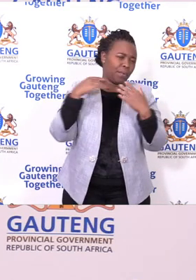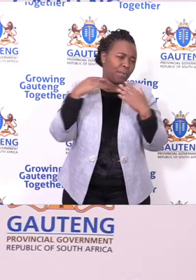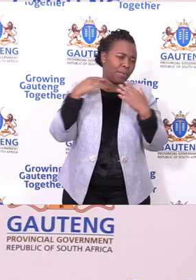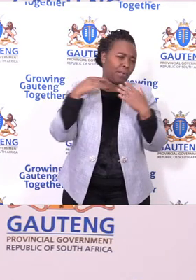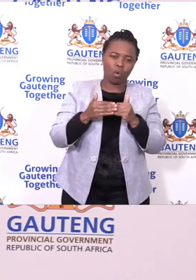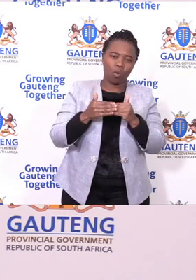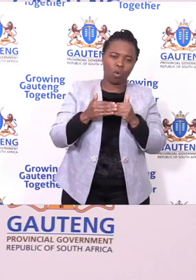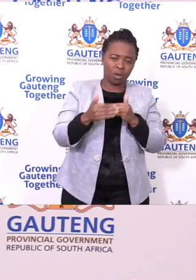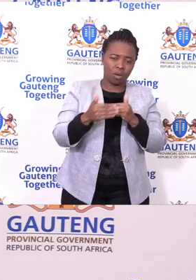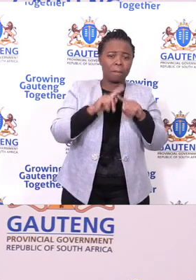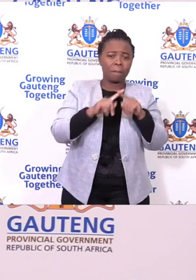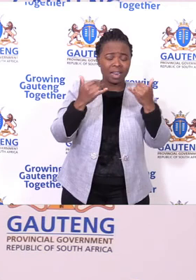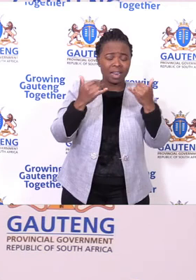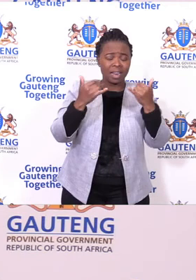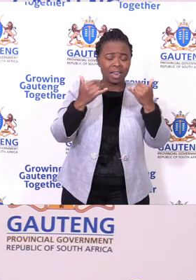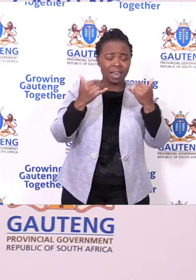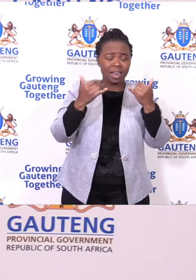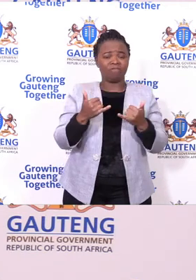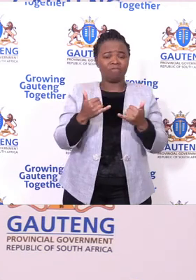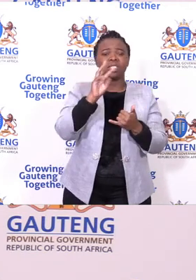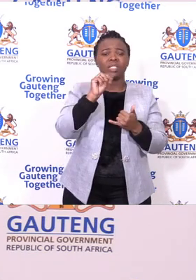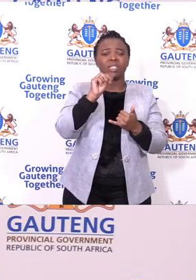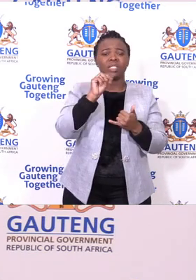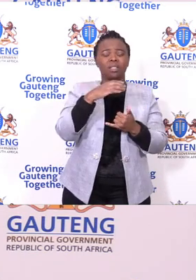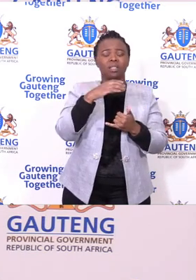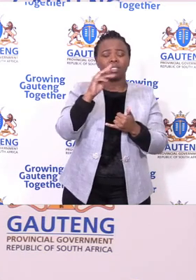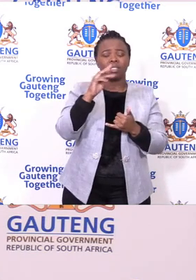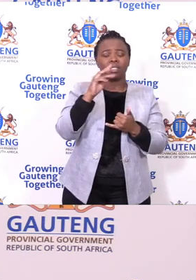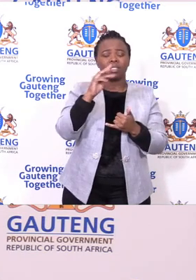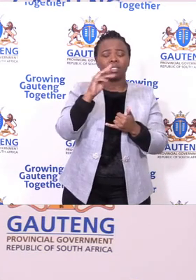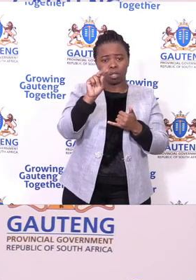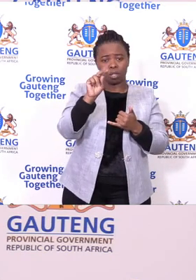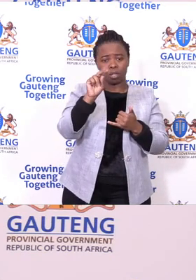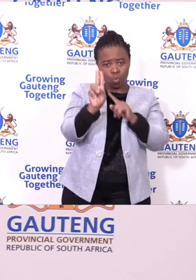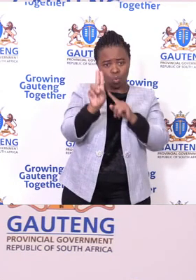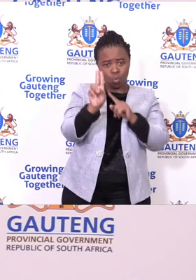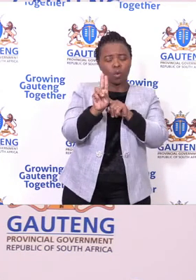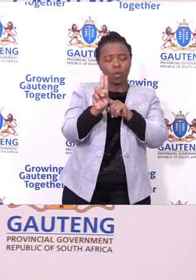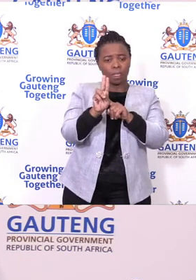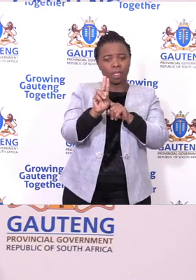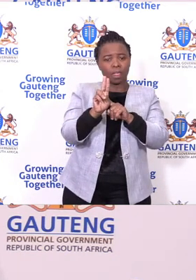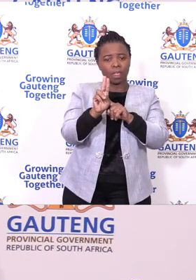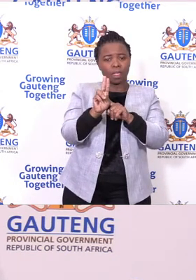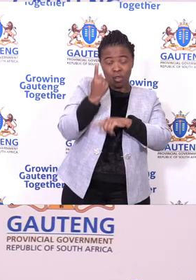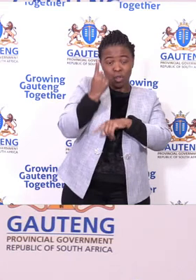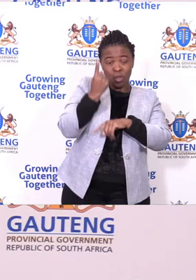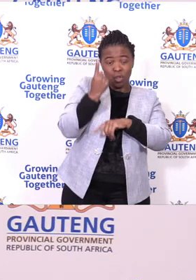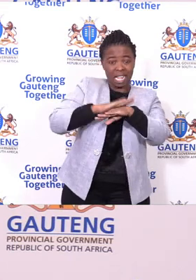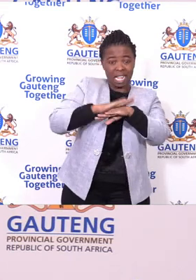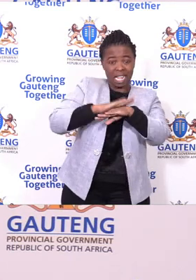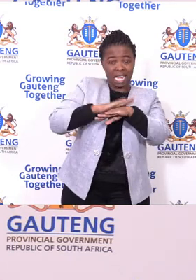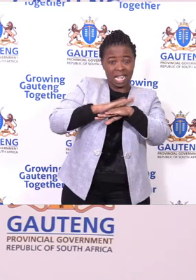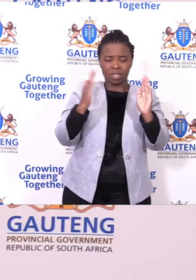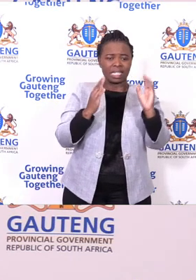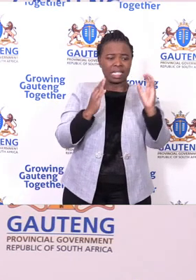with the statistics that were shared by MEC Masuku, that for the very first time, between the category of 0 to 9